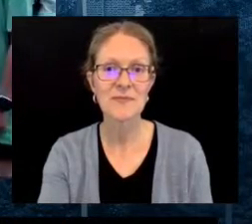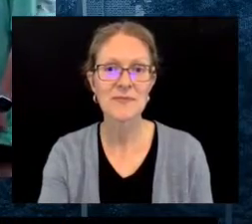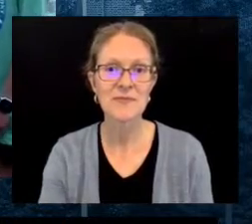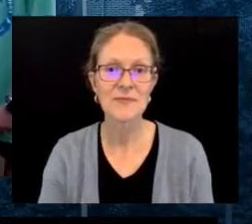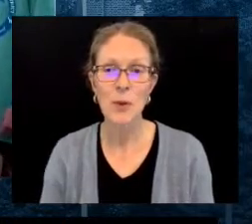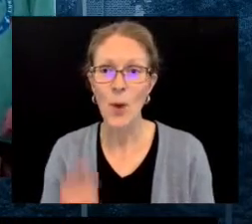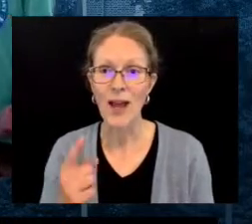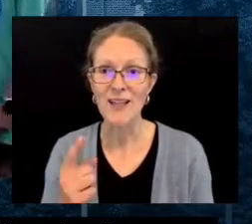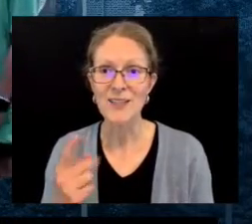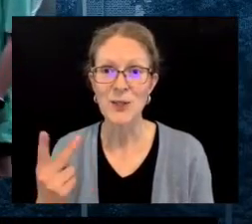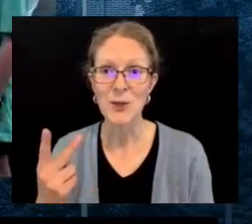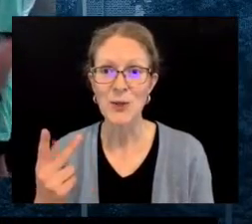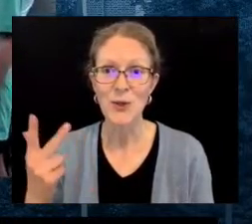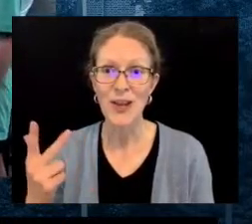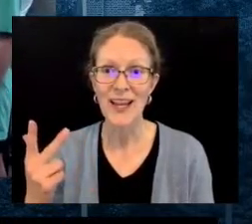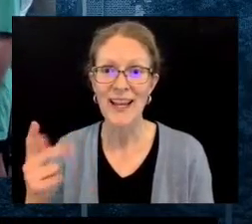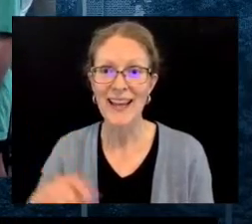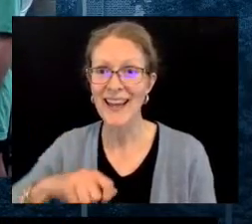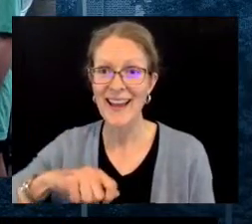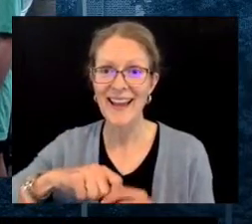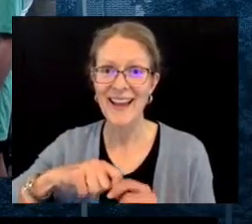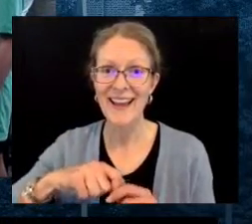2, 3. We're gonna go up.